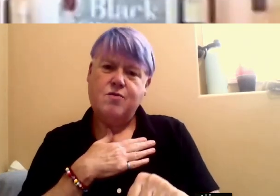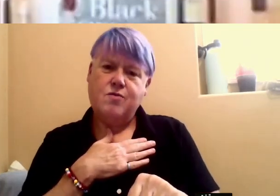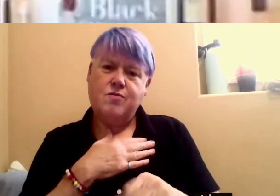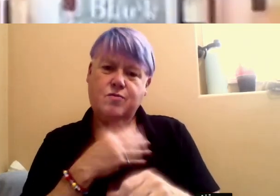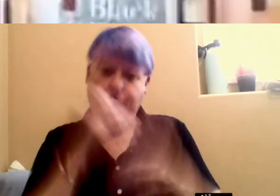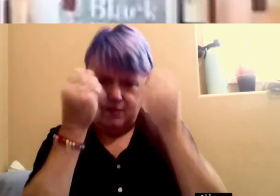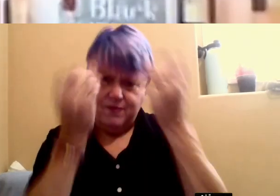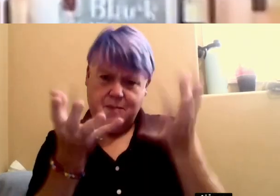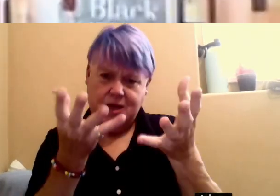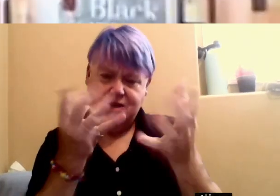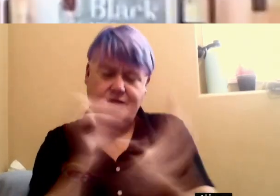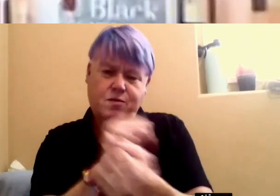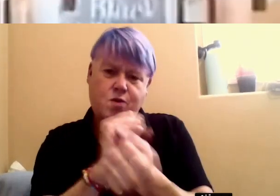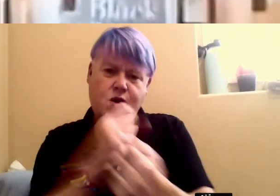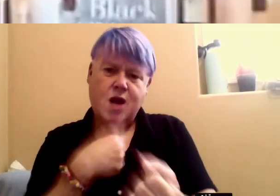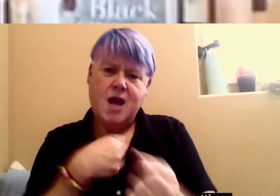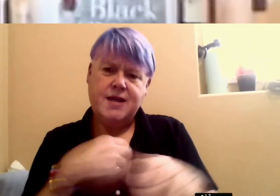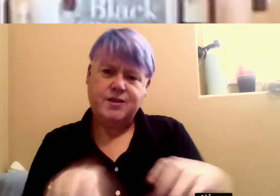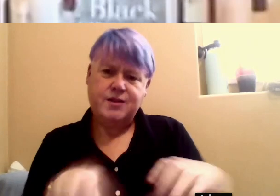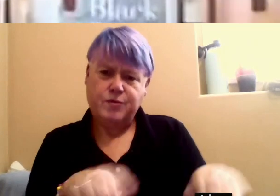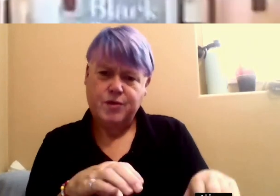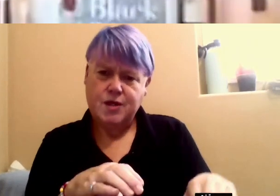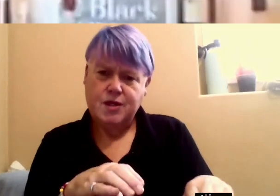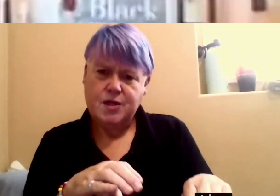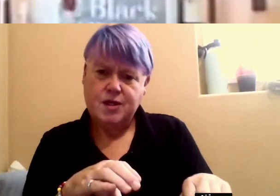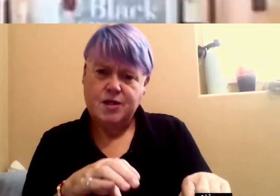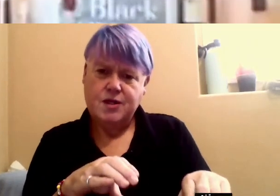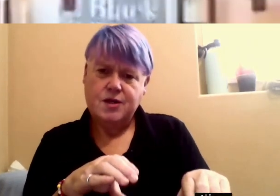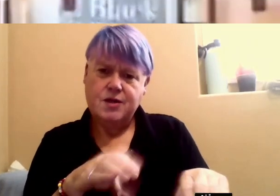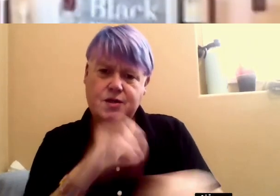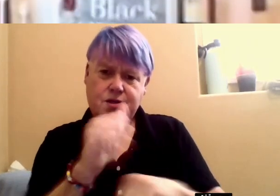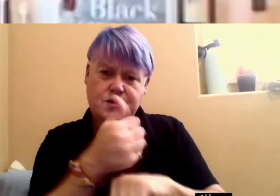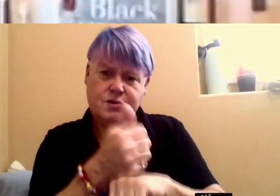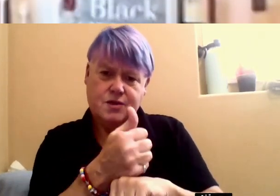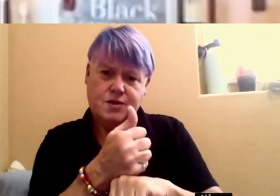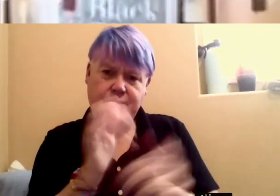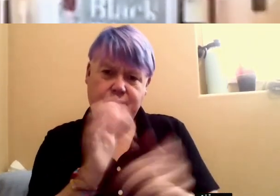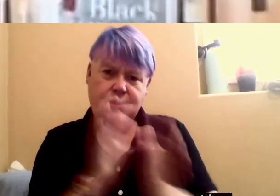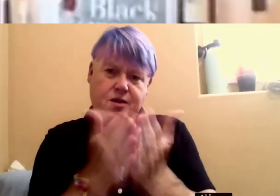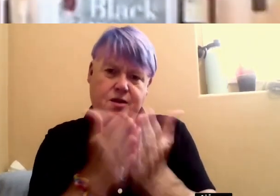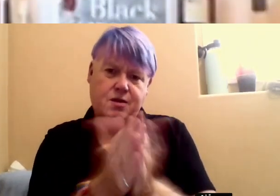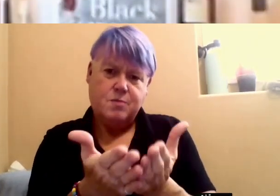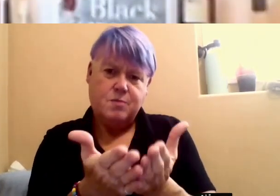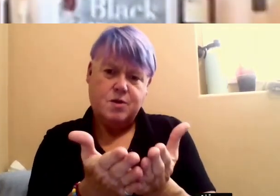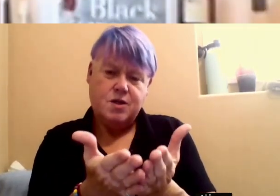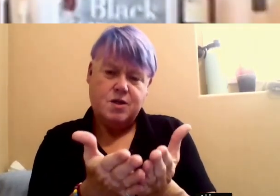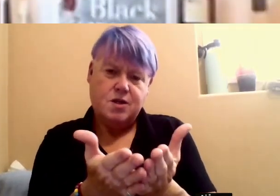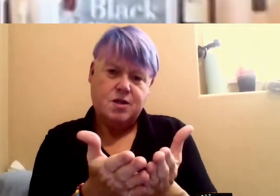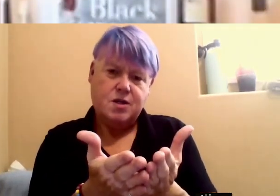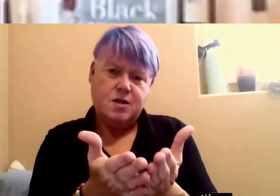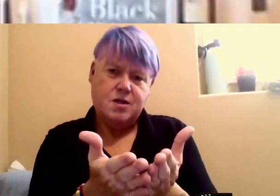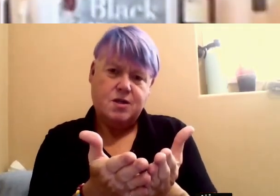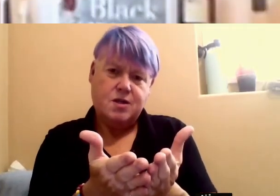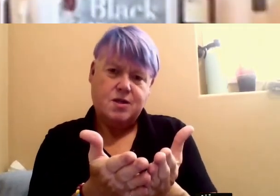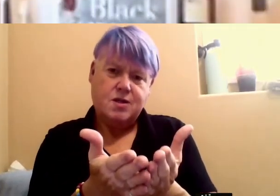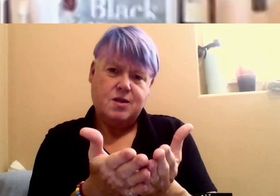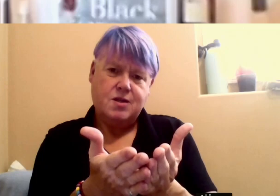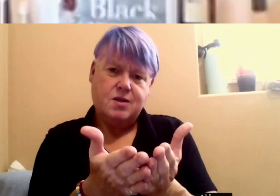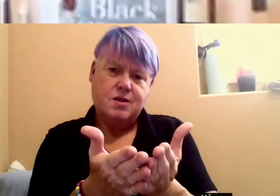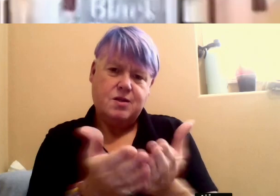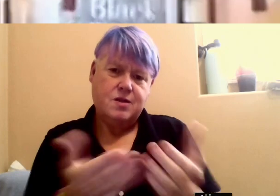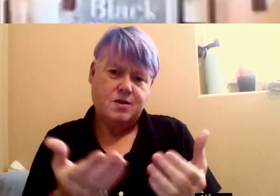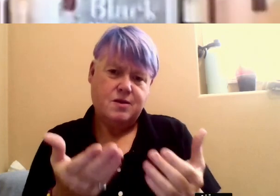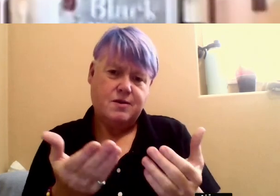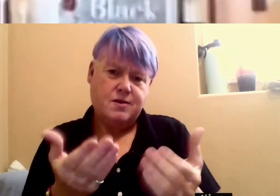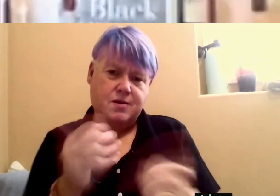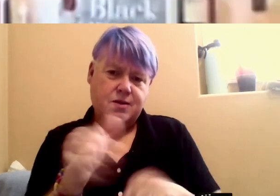I do. And structurally, the novels, it was really influenced by the structure of a